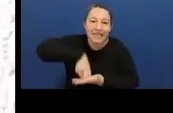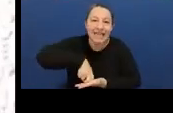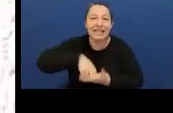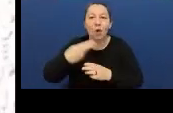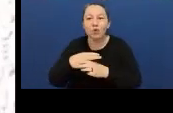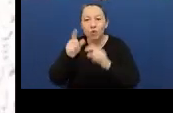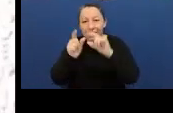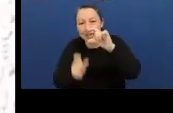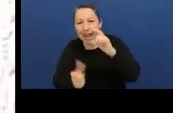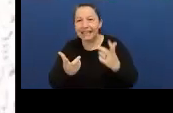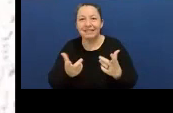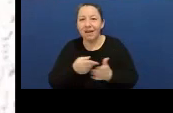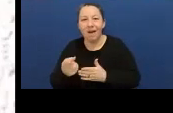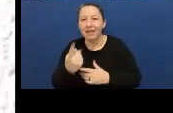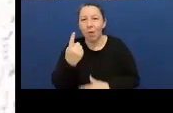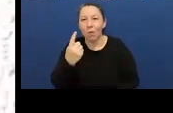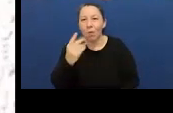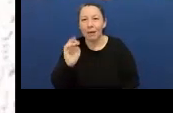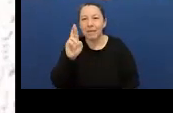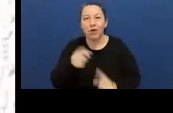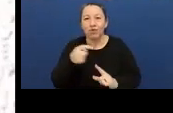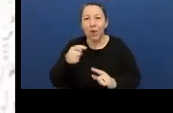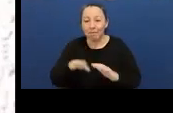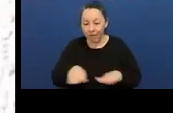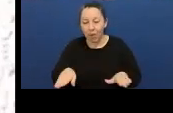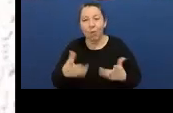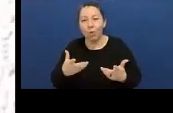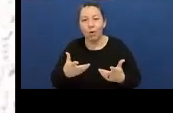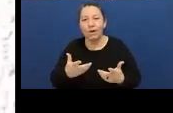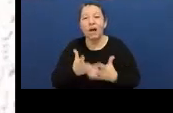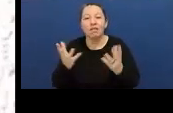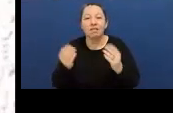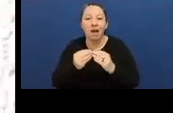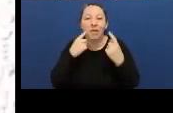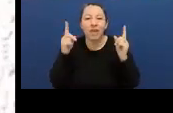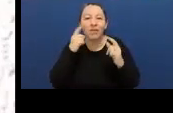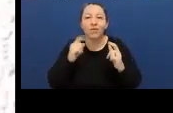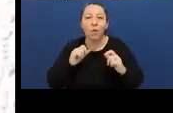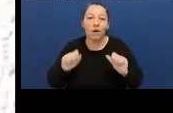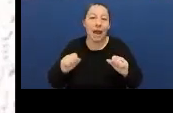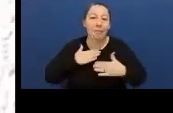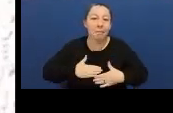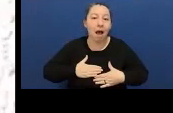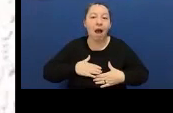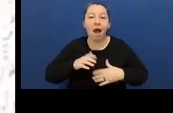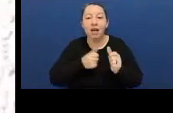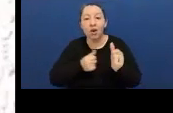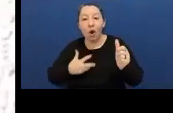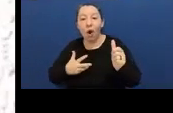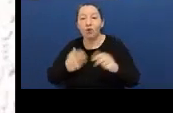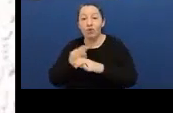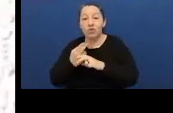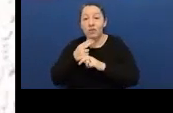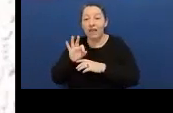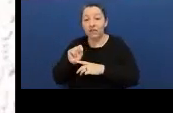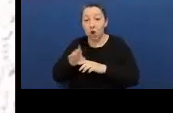Honestly, they're only about a meter off the ground. So in many ways, it'd be much more effective for an able-bodied archer to like put his foot in it and then shoot over